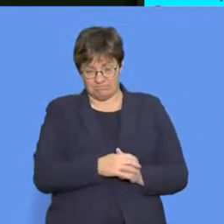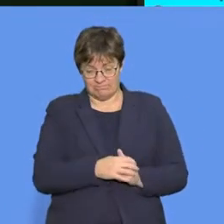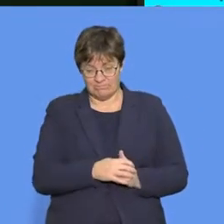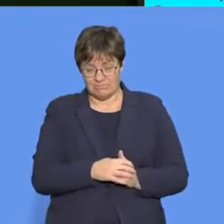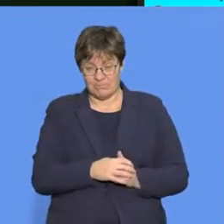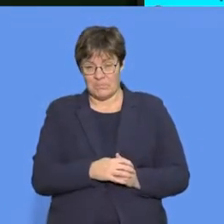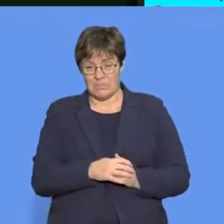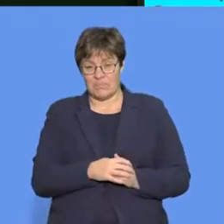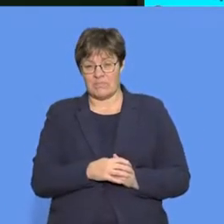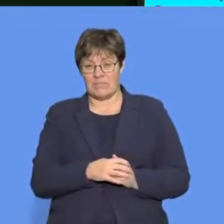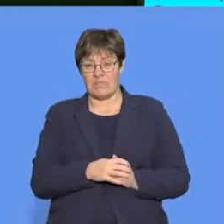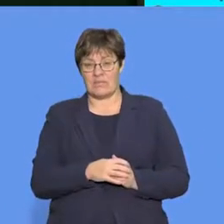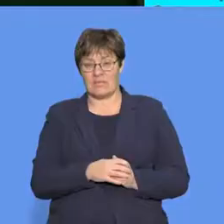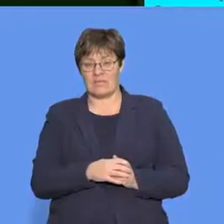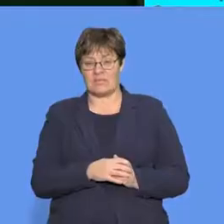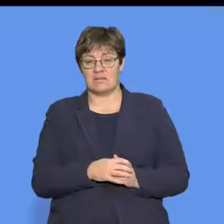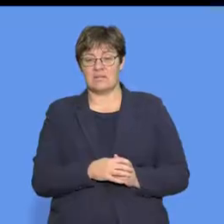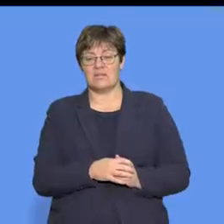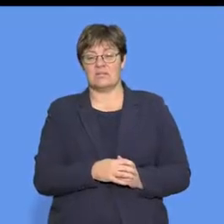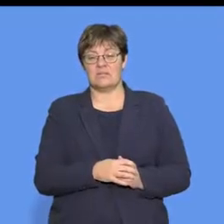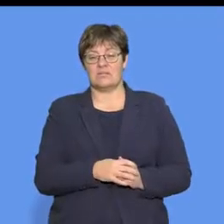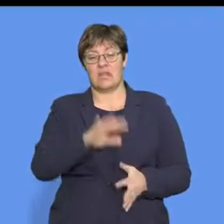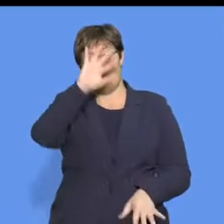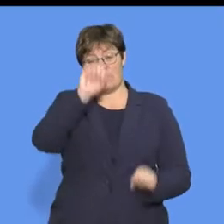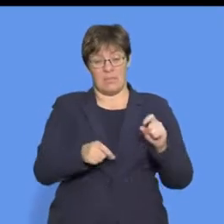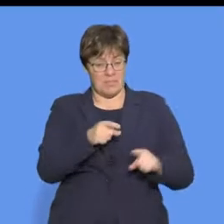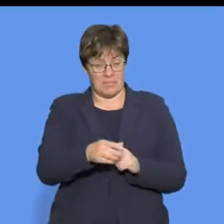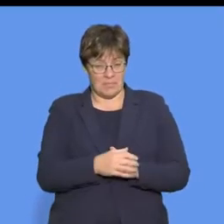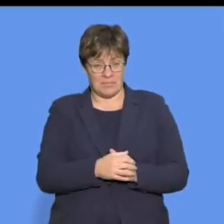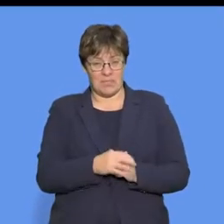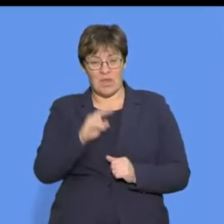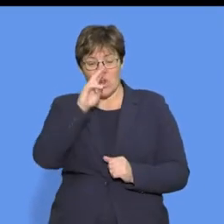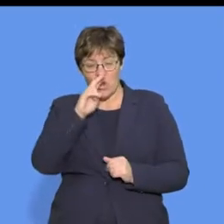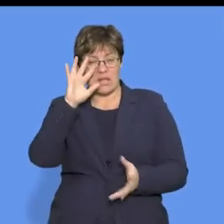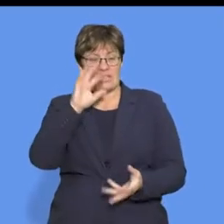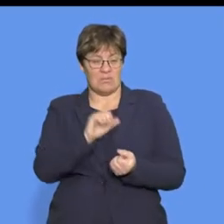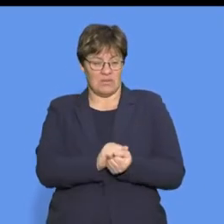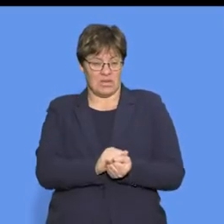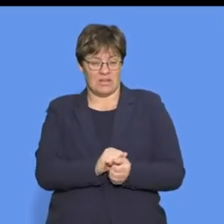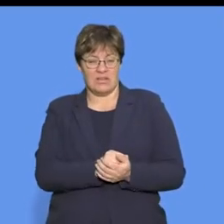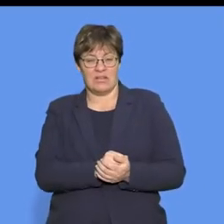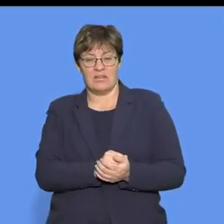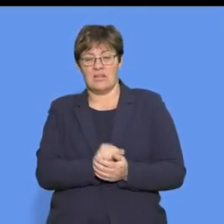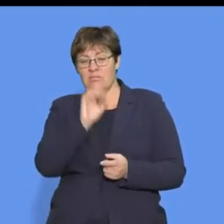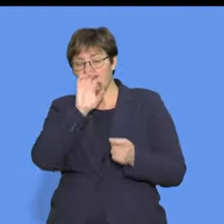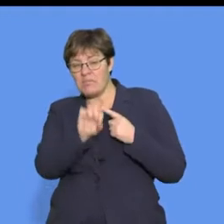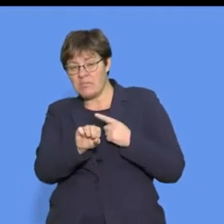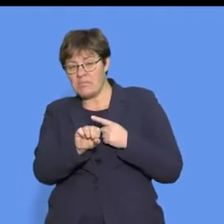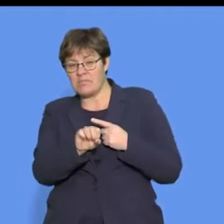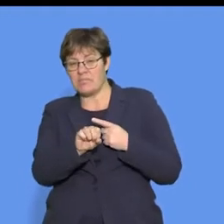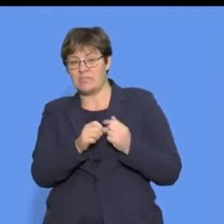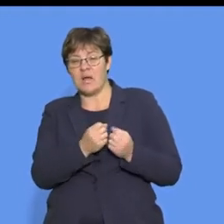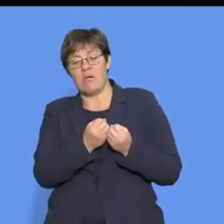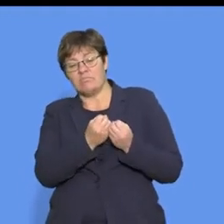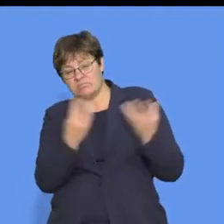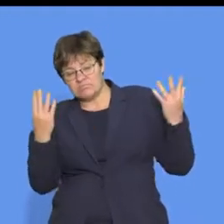electrode. So that's been quite interesting. Right, let's just wrap up the lesson by looking at a quick summary.